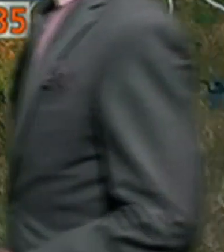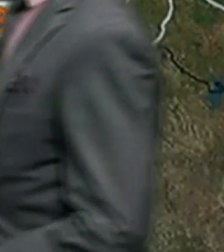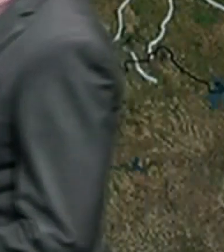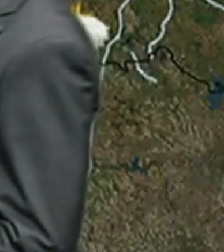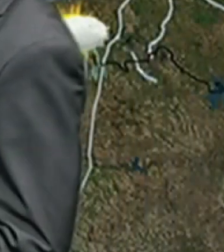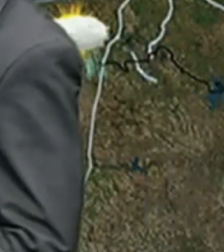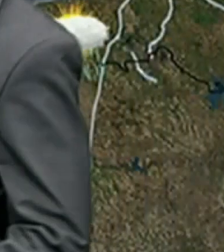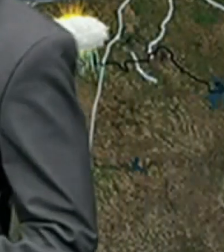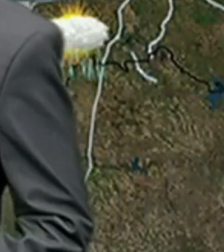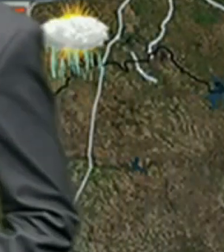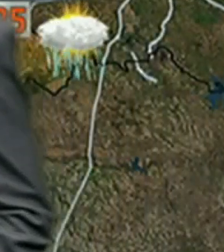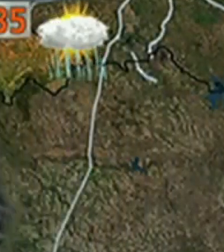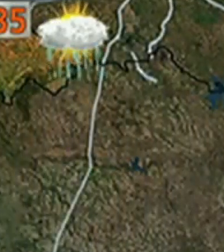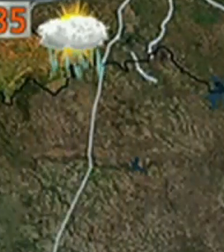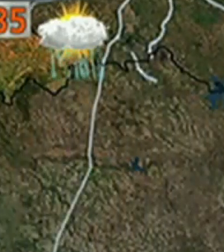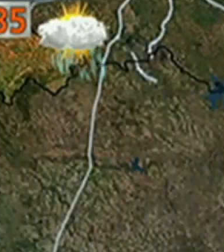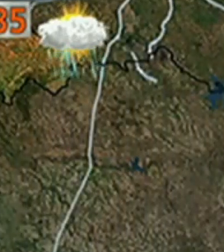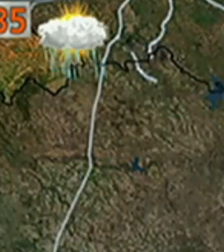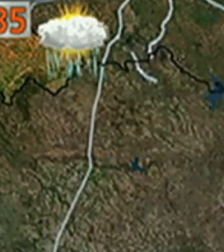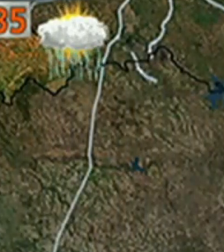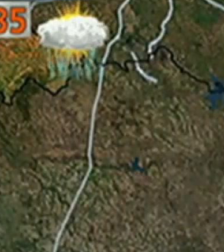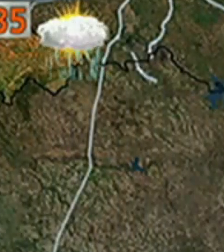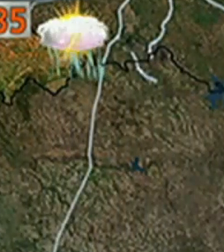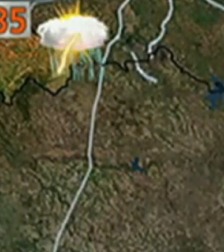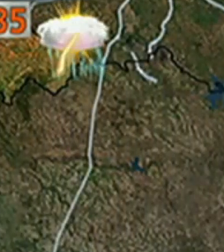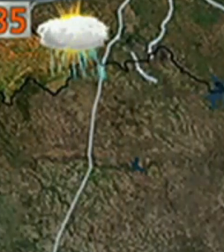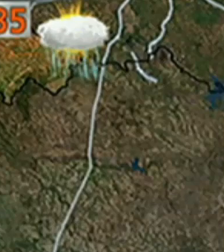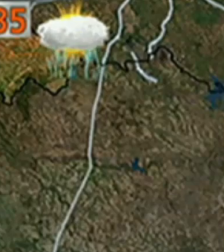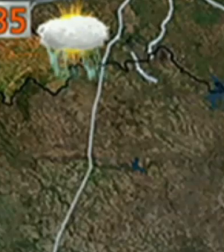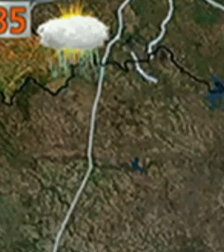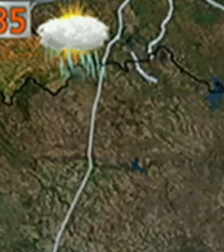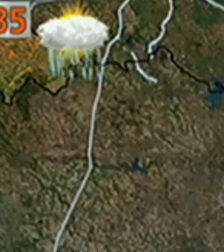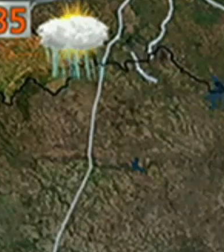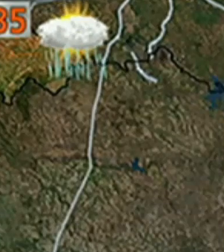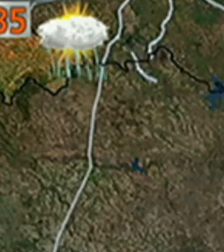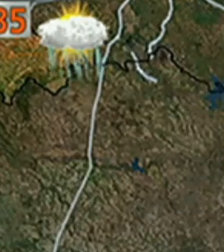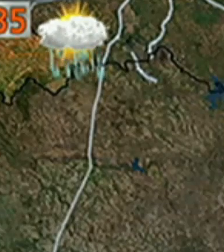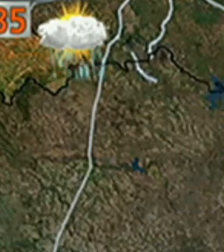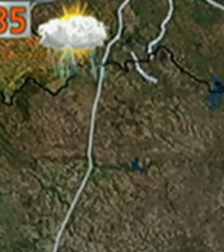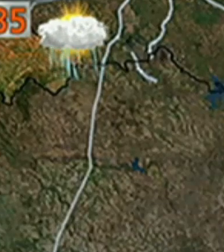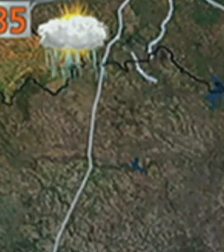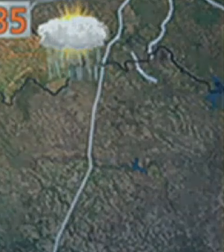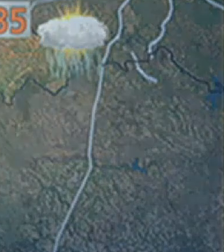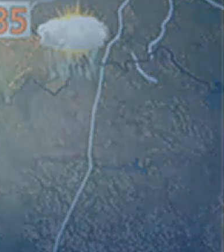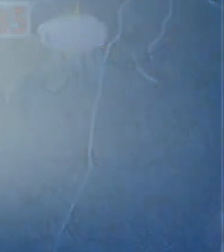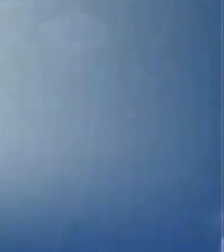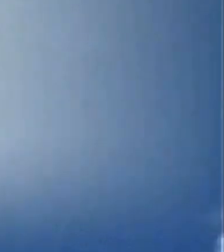fiša ke tšona tšo tše kakanyo ya boso bošegong bja lehono go tša go nna setlogolo sa Babina Tau ke re mmogo